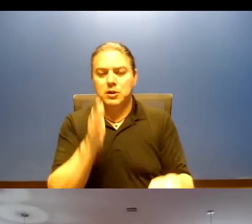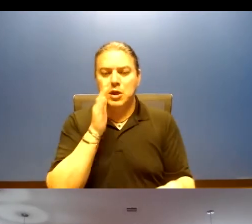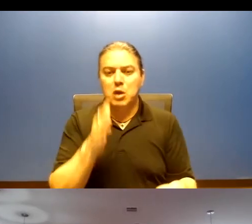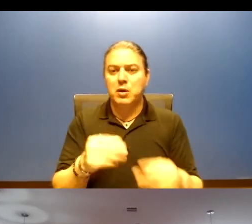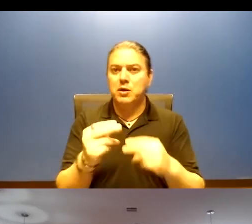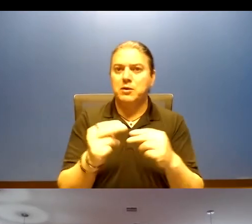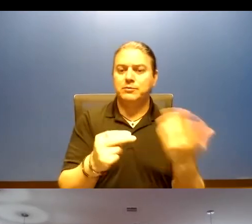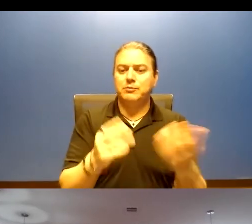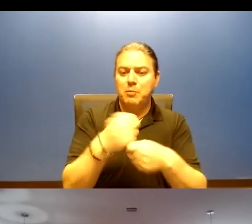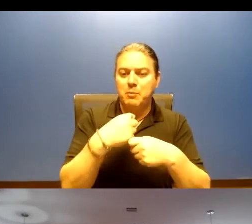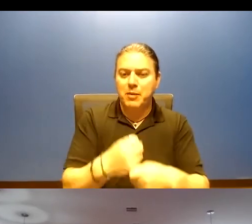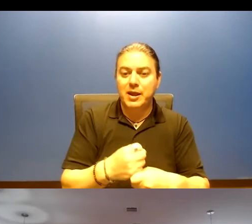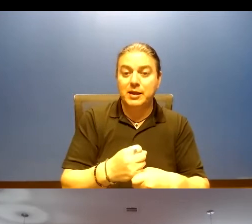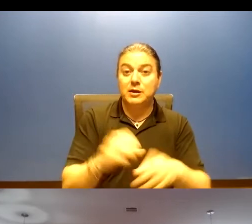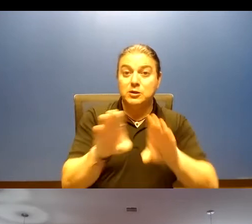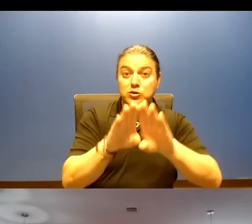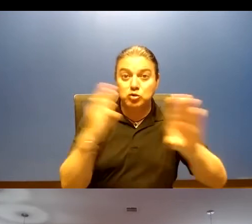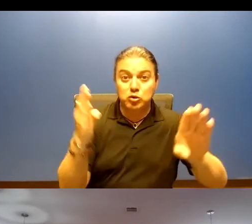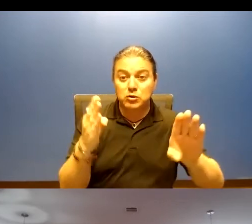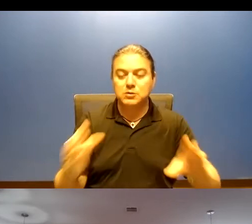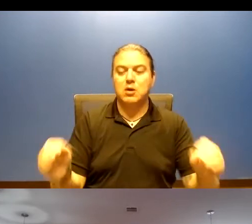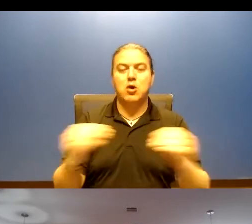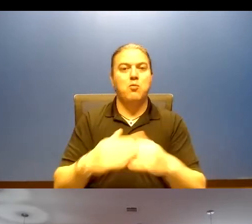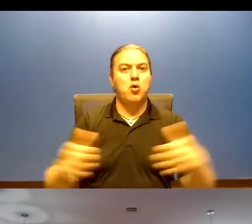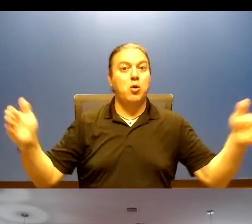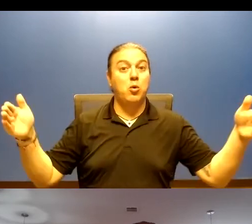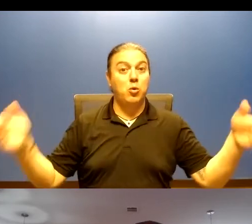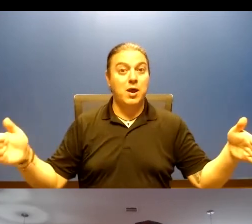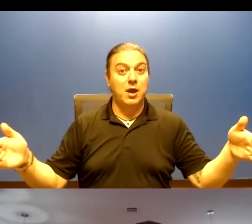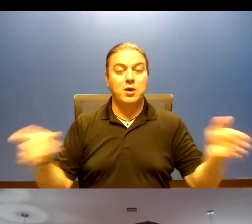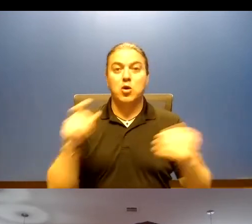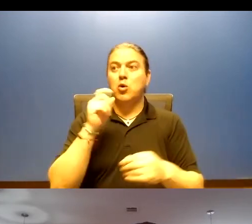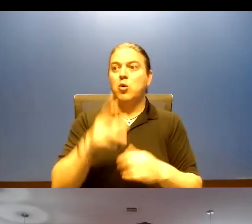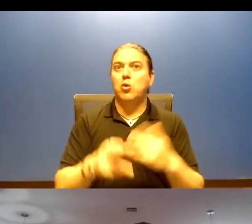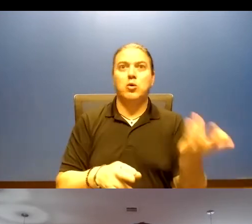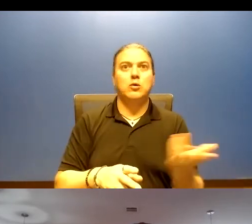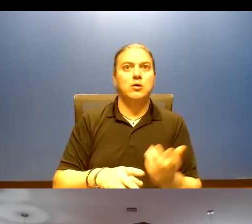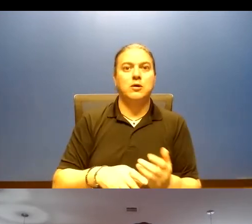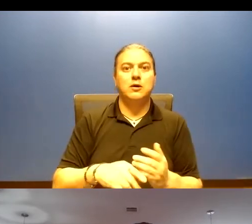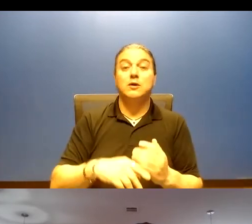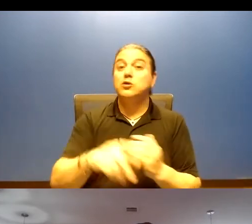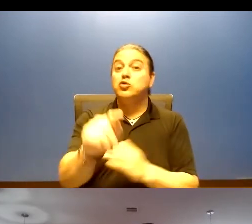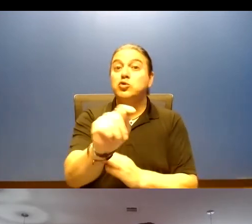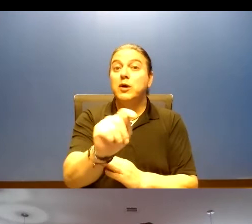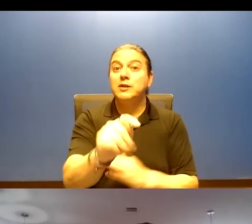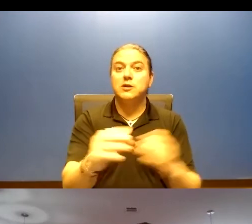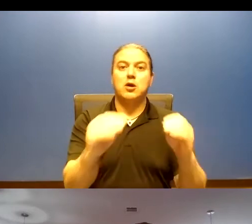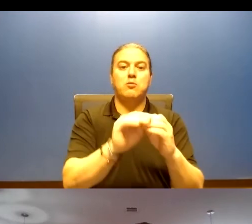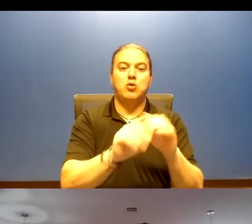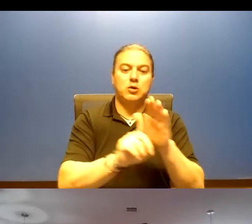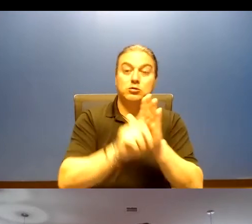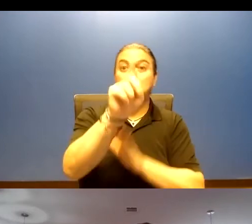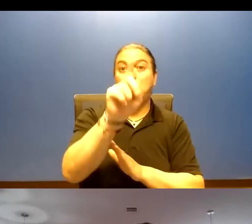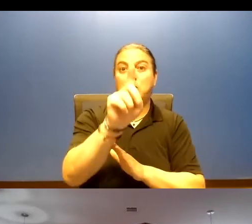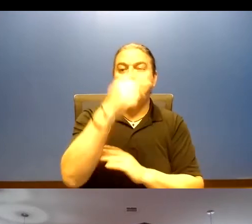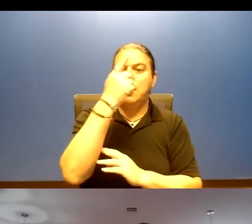door for all of the doorways in the home, or make taller toilets standard, because those are very difficult to rise